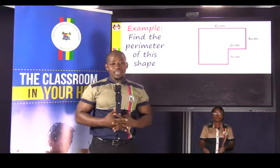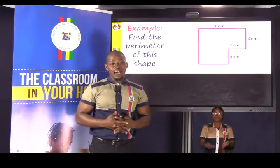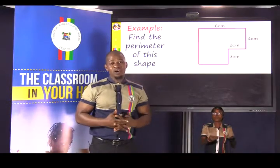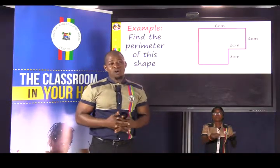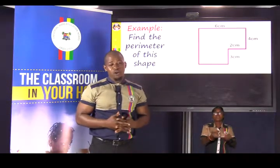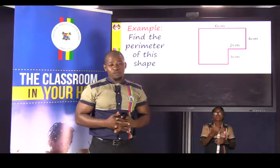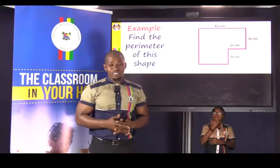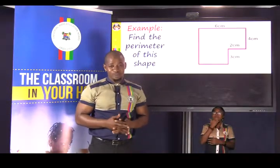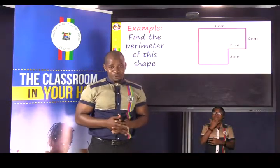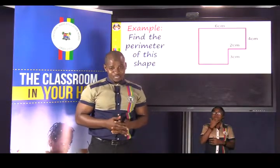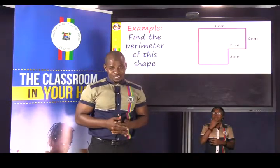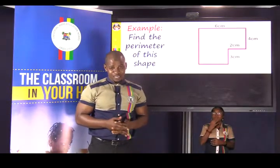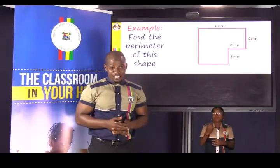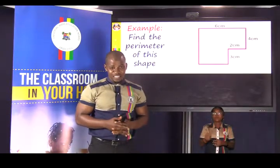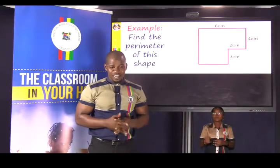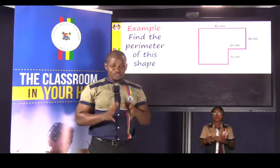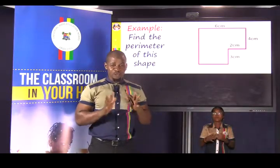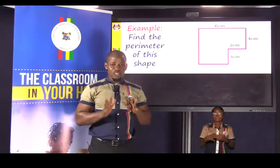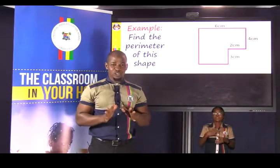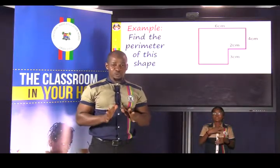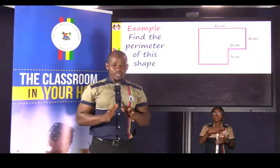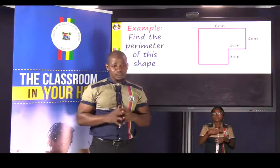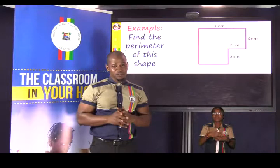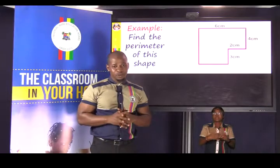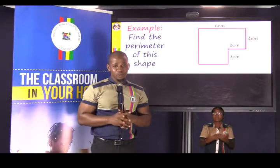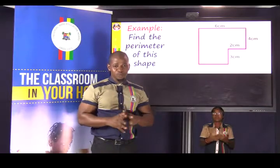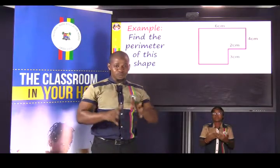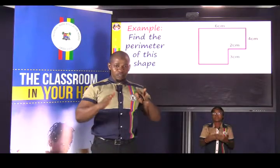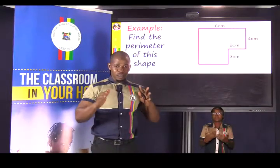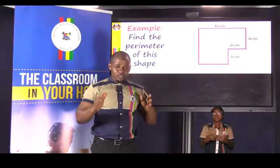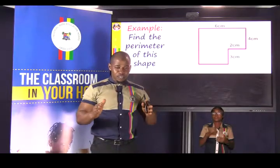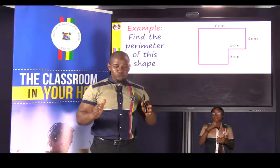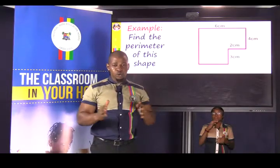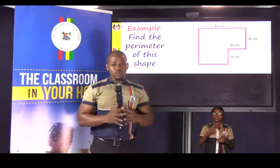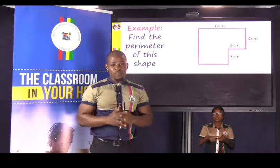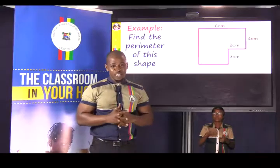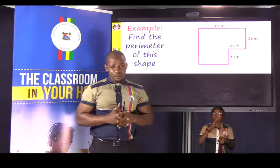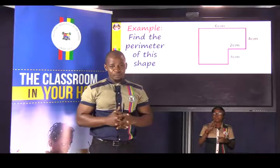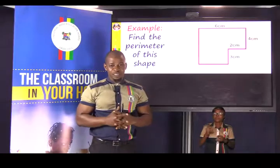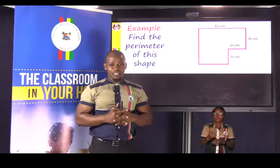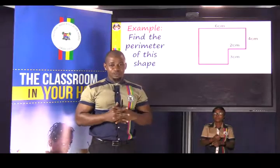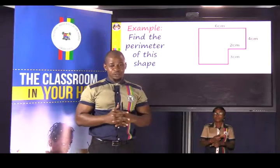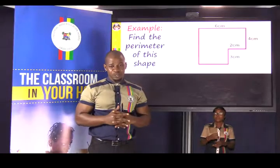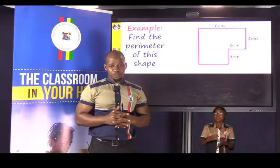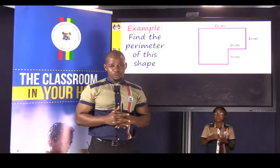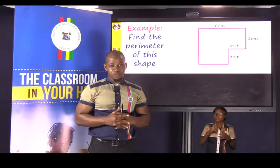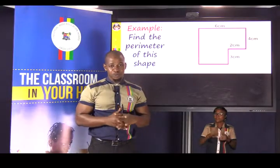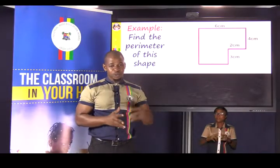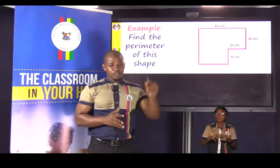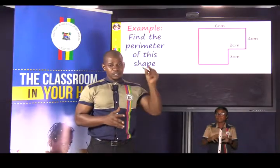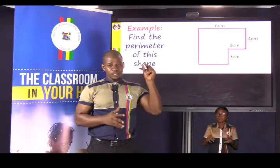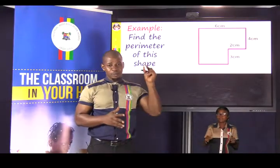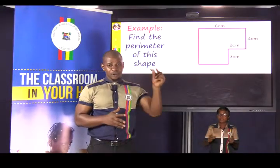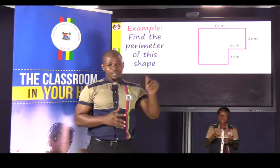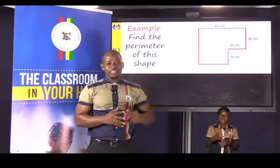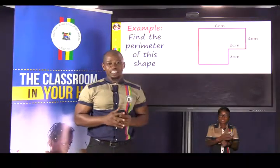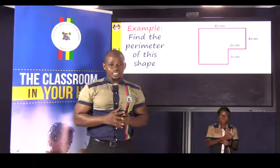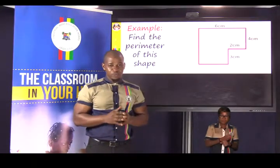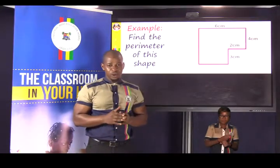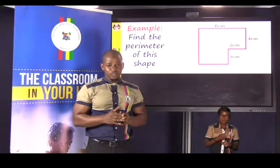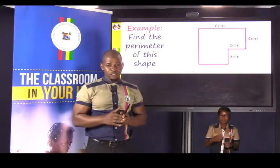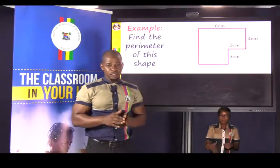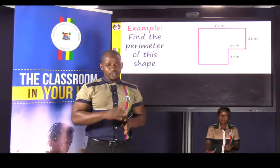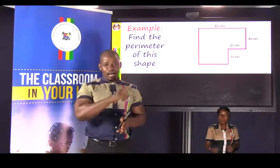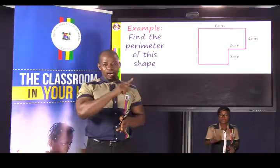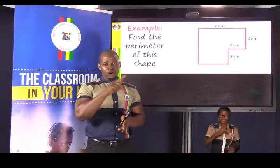commit the error of simplicity, and so you need to be careful. The rule for finding perimeter is very simple. Pick a